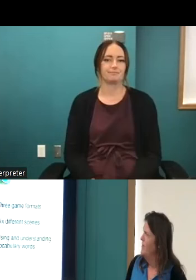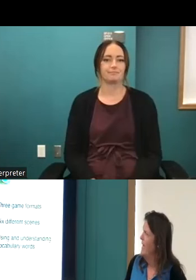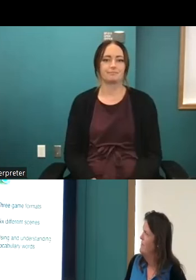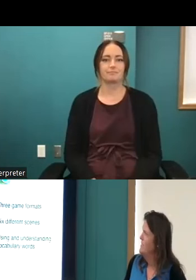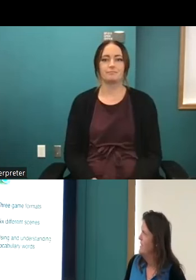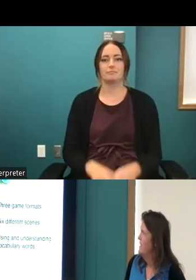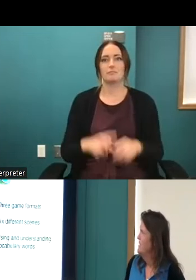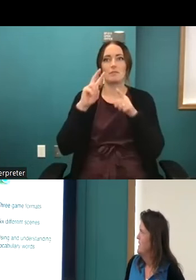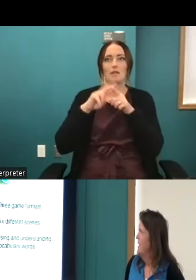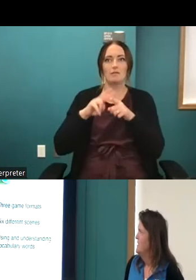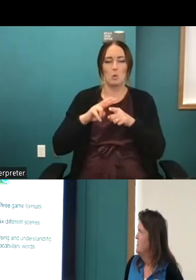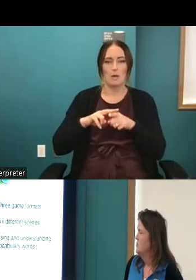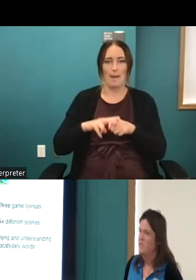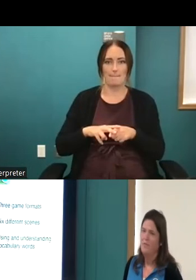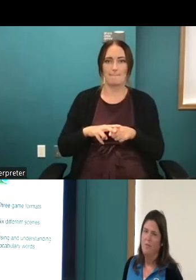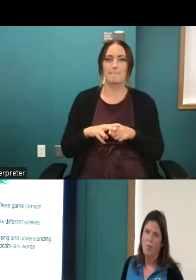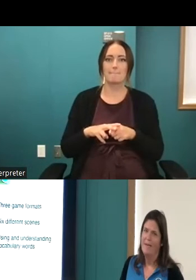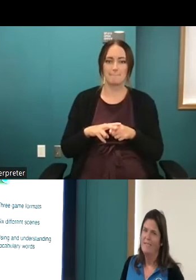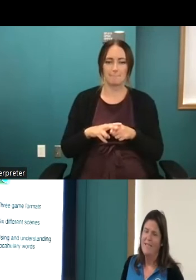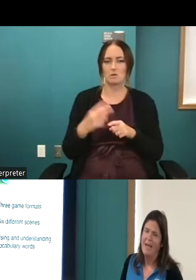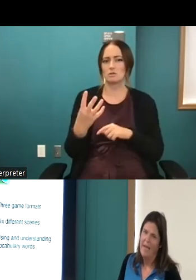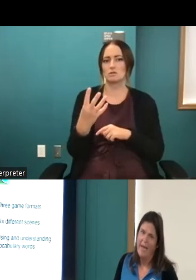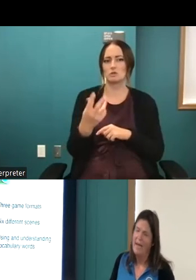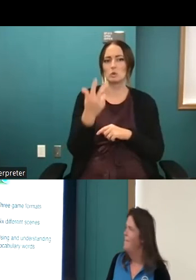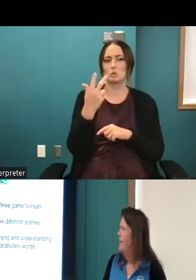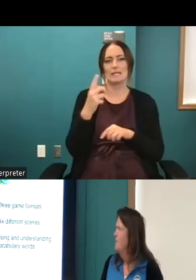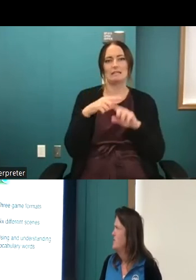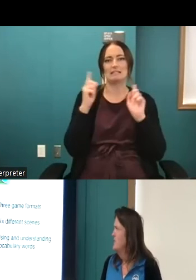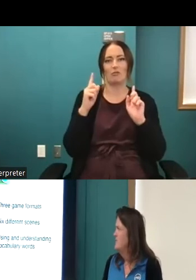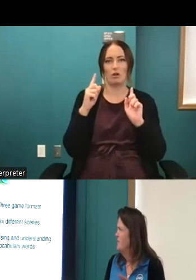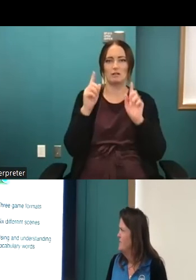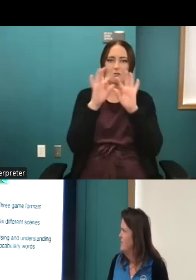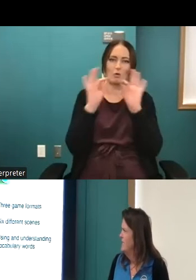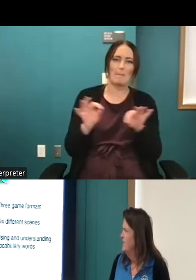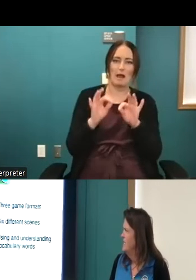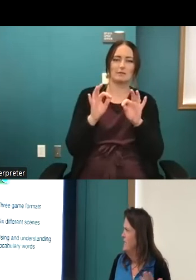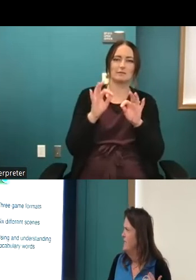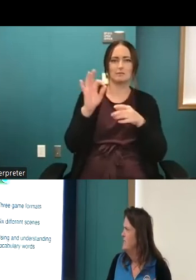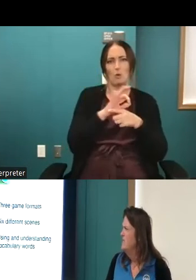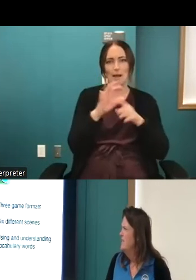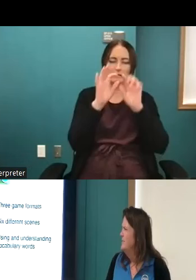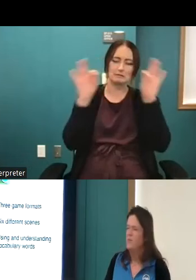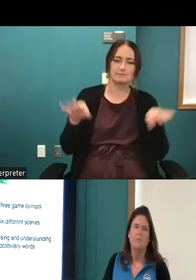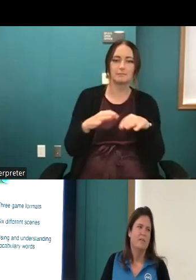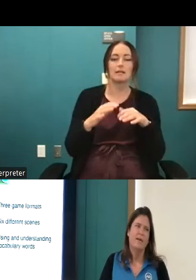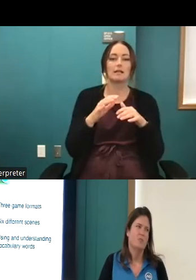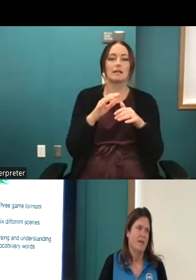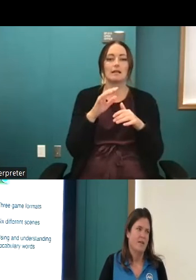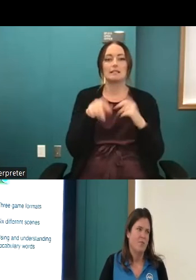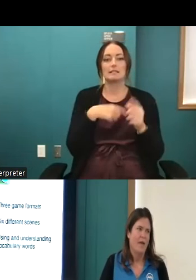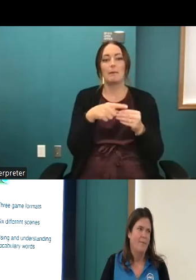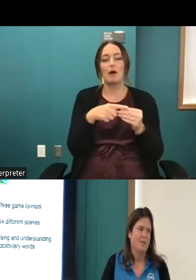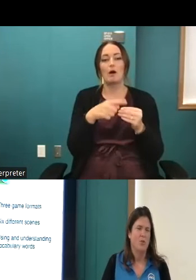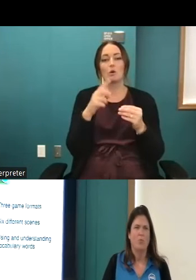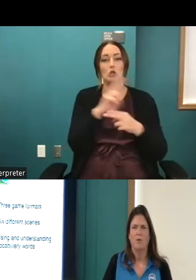There's vocab scenes, and there's 3 different formats to that game. There's 6 different scenes, and it's about using and